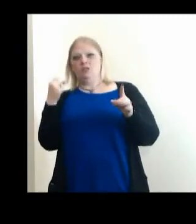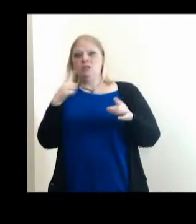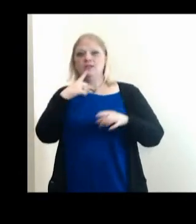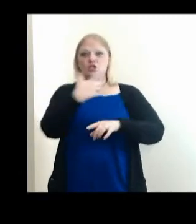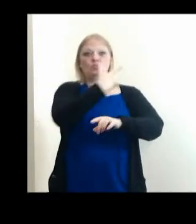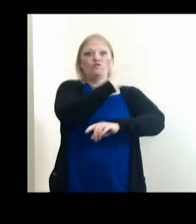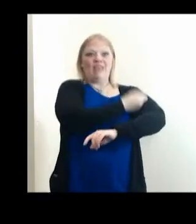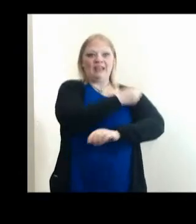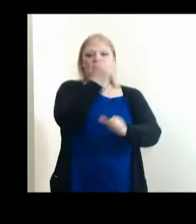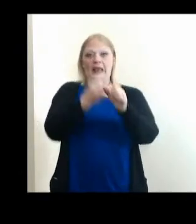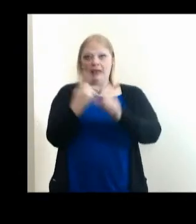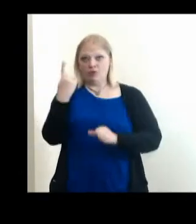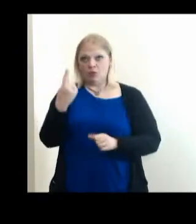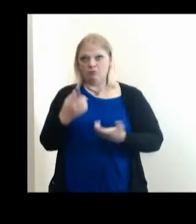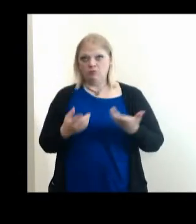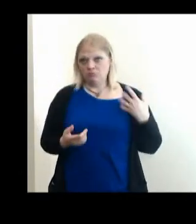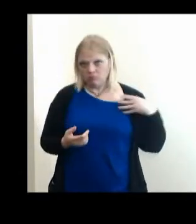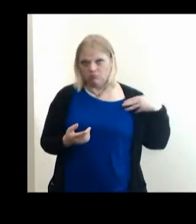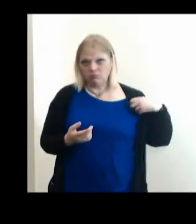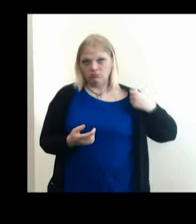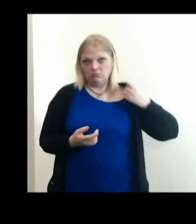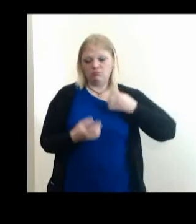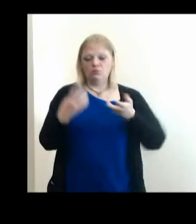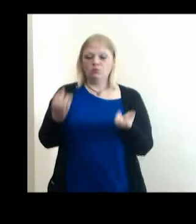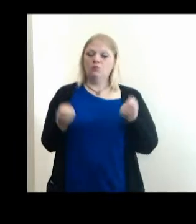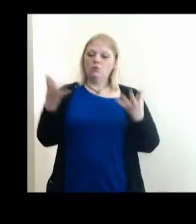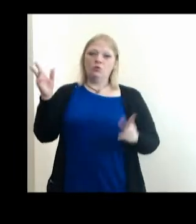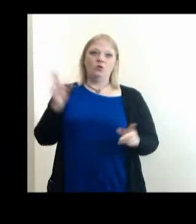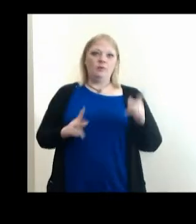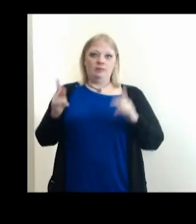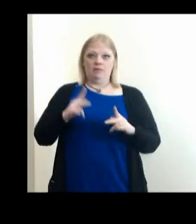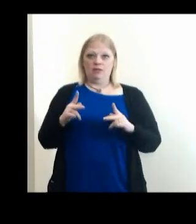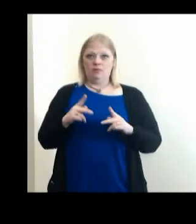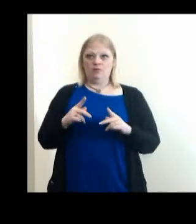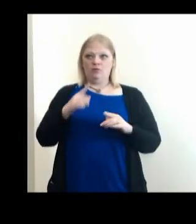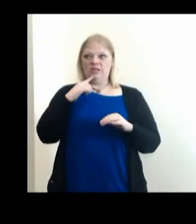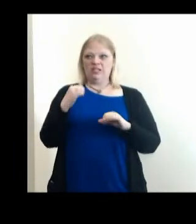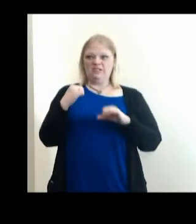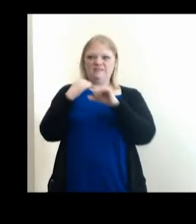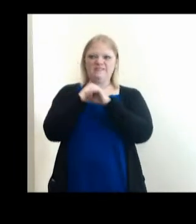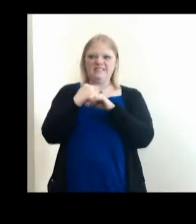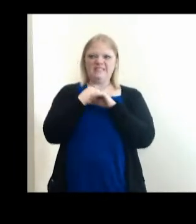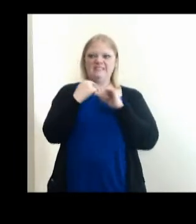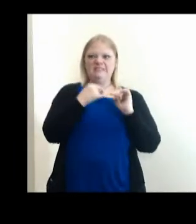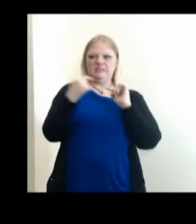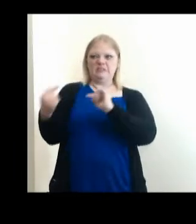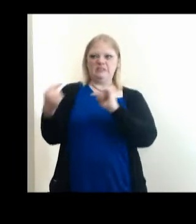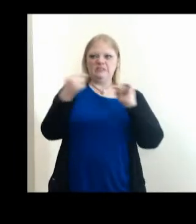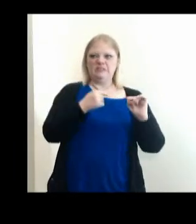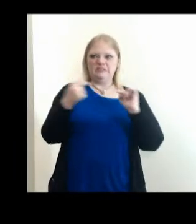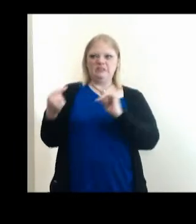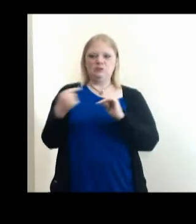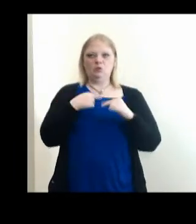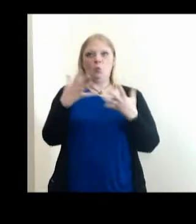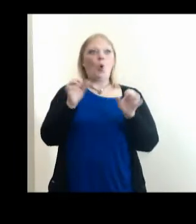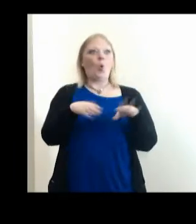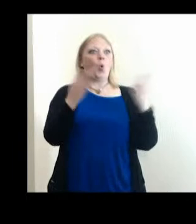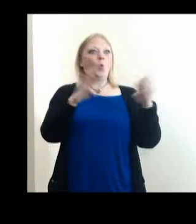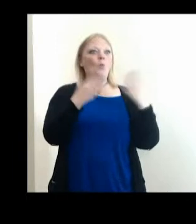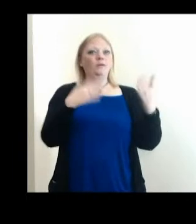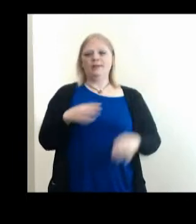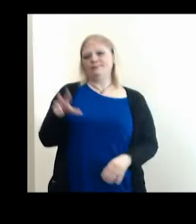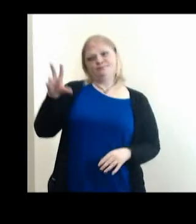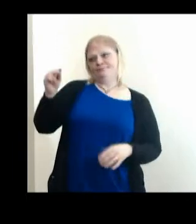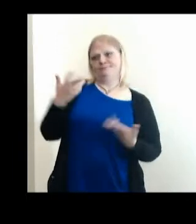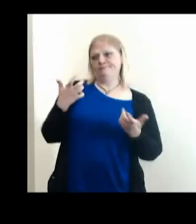vaccinate everyone. And too many people who are fighting the vaccines want us to immediately open everything. They say, no, I'm not going